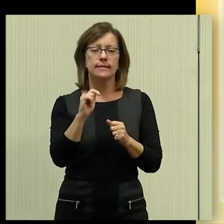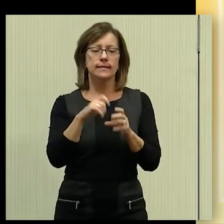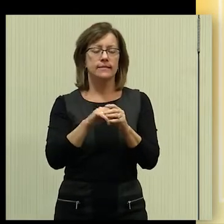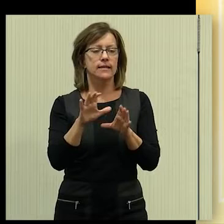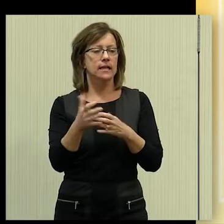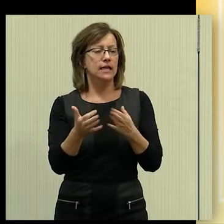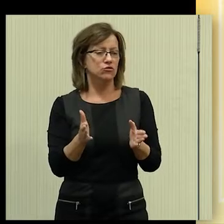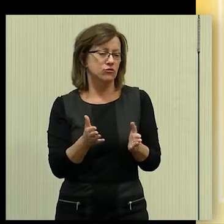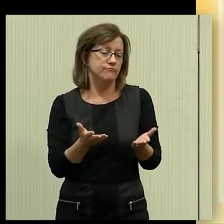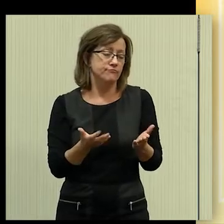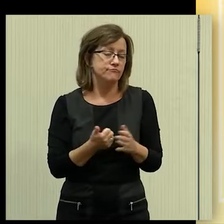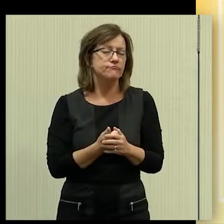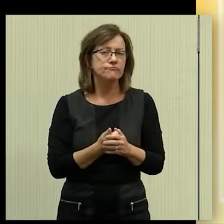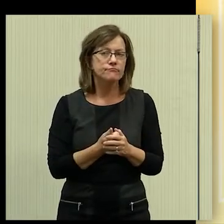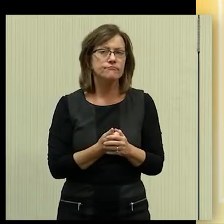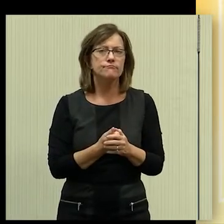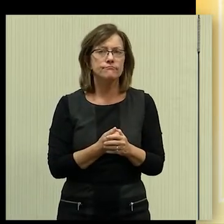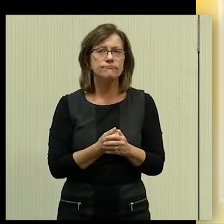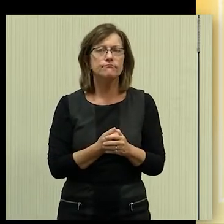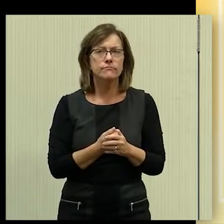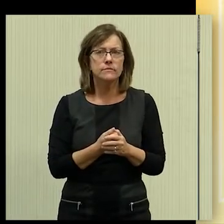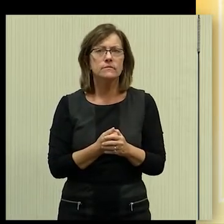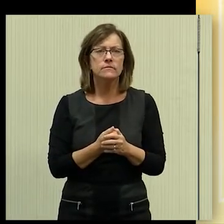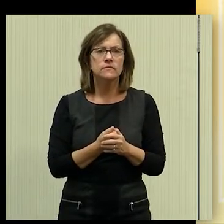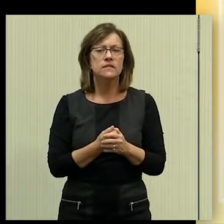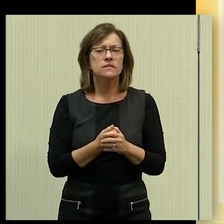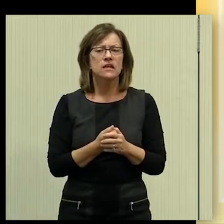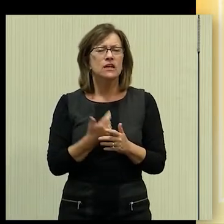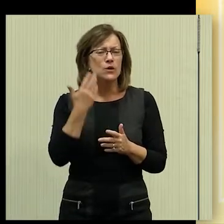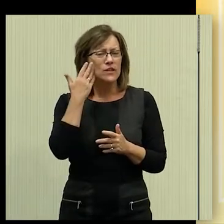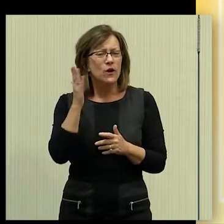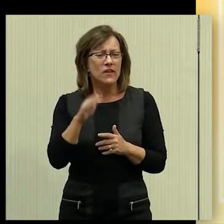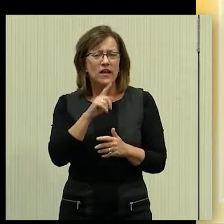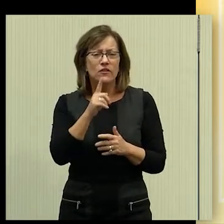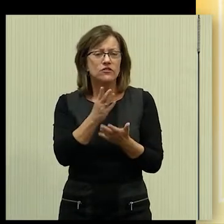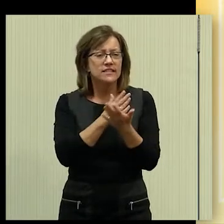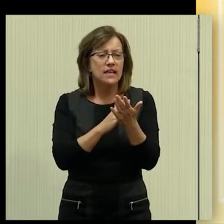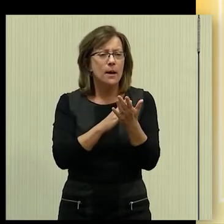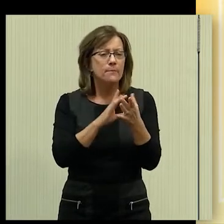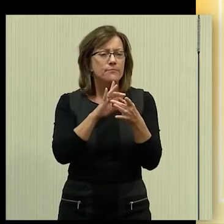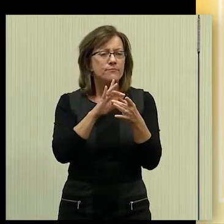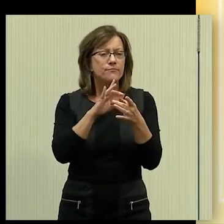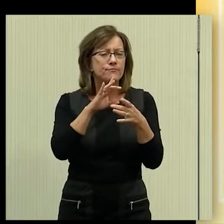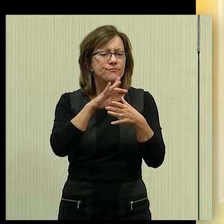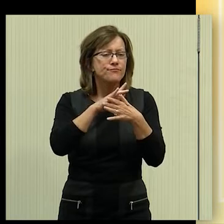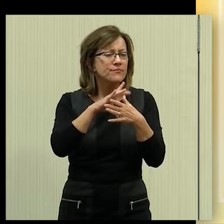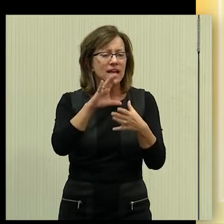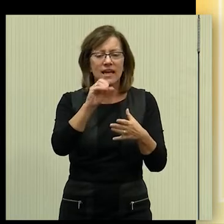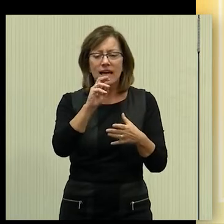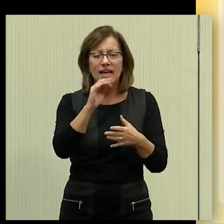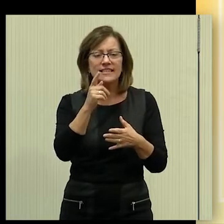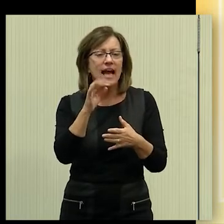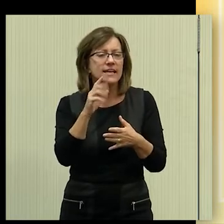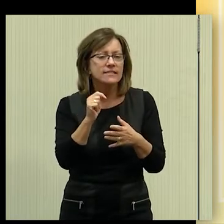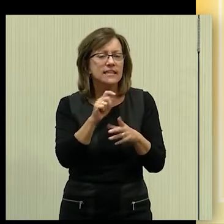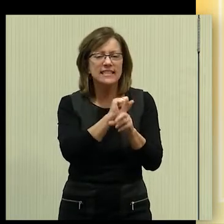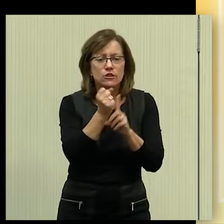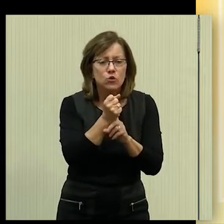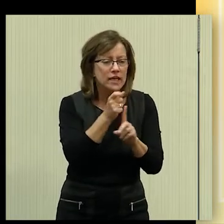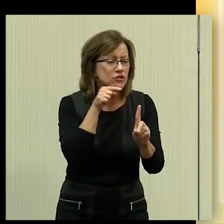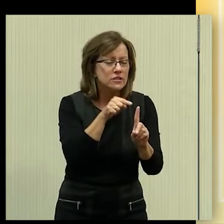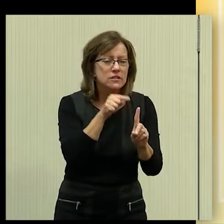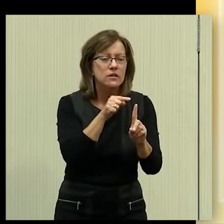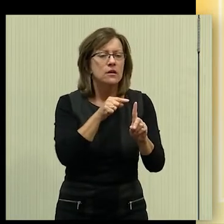Okay, so I think when you're thinking about problem solving, we know that there are some contexts, like maybe walking down the hall,